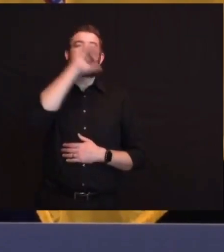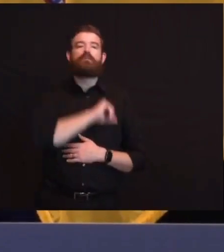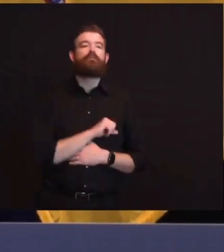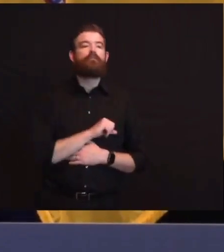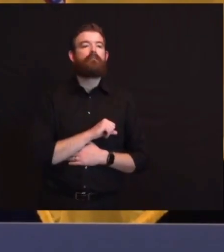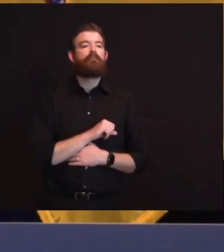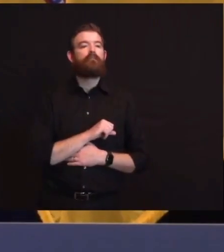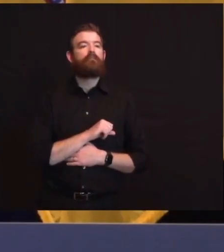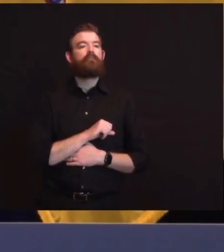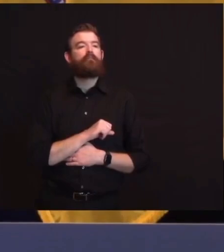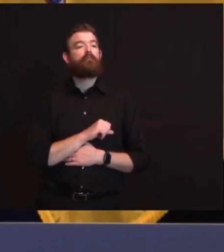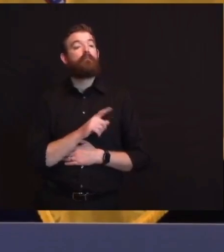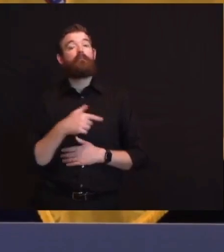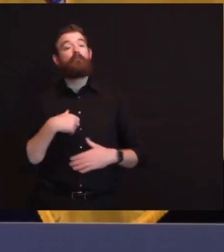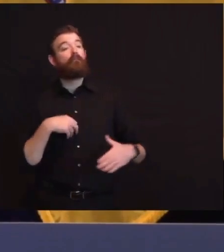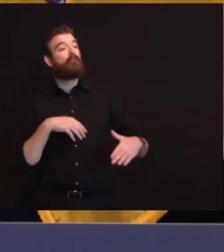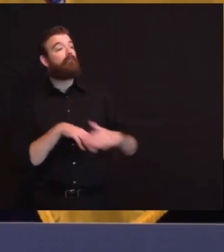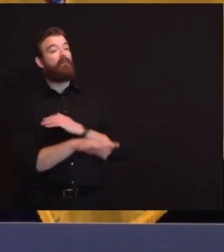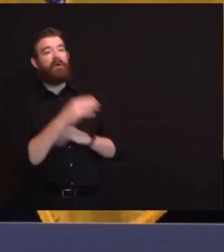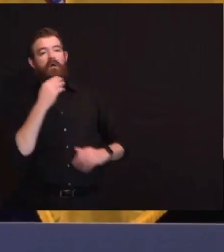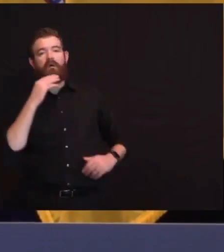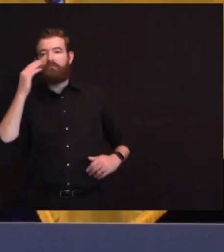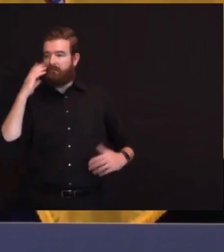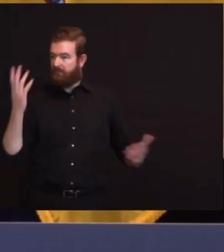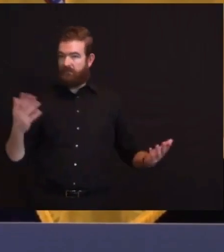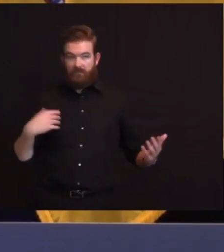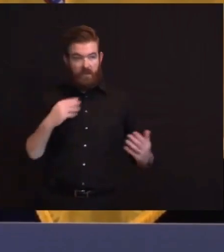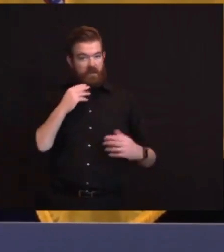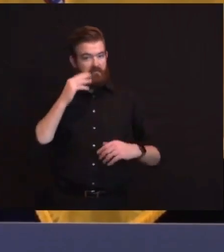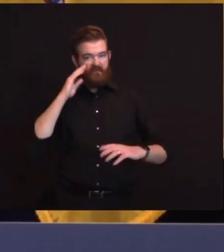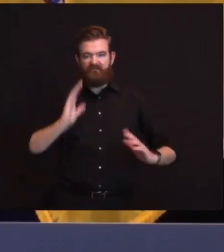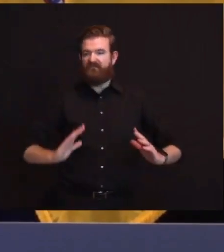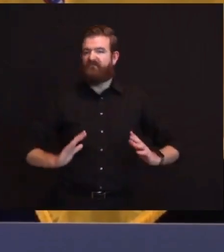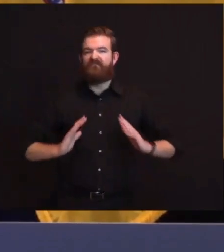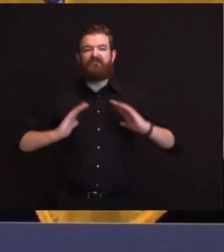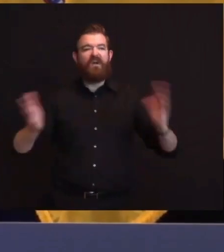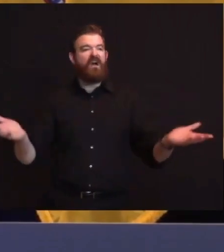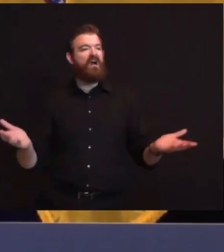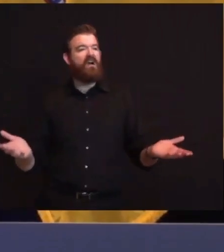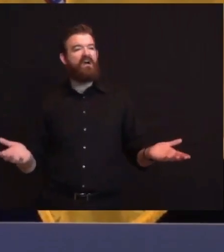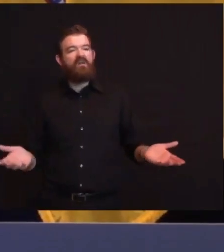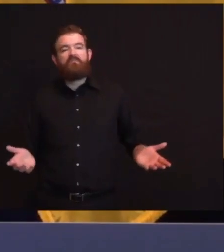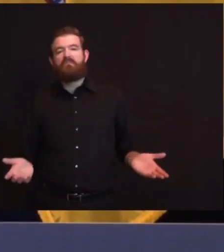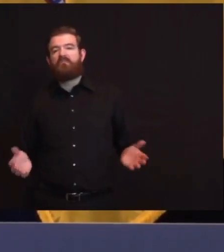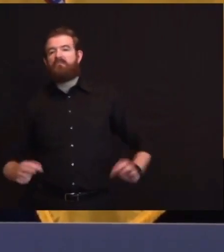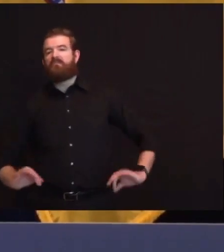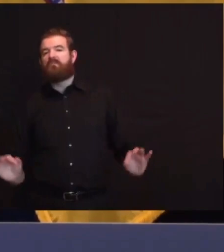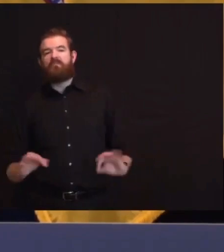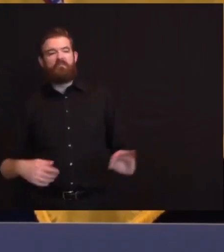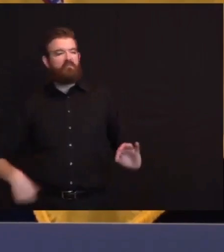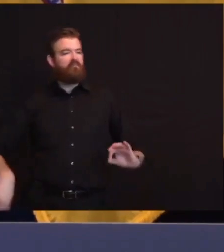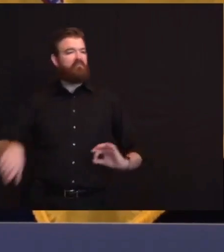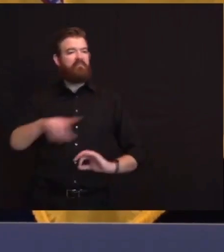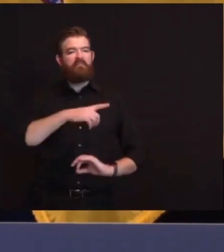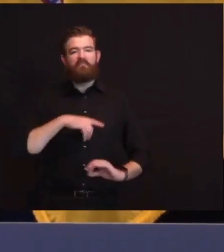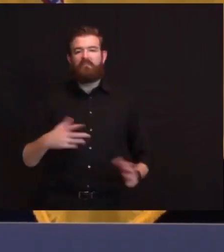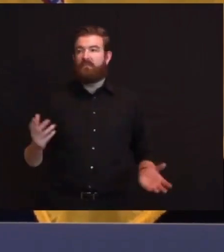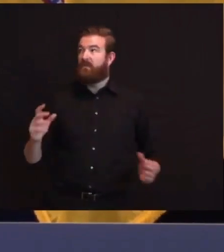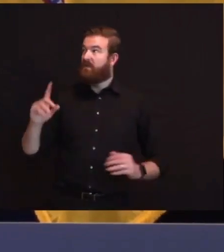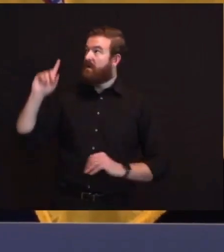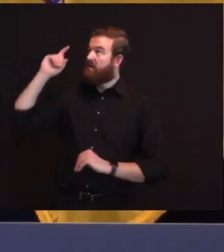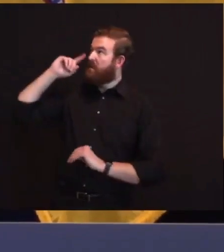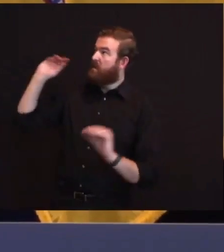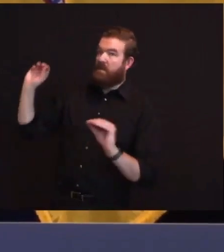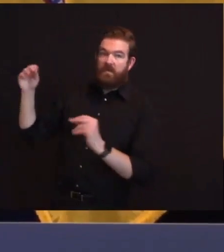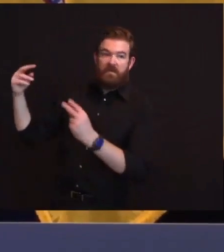to your home or to your friends or when you're just in a non-regulated, non-enforceable environment that you can let